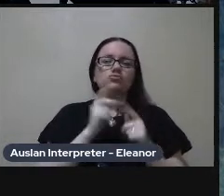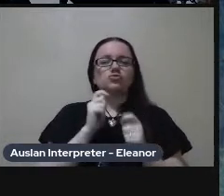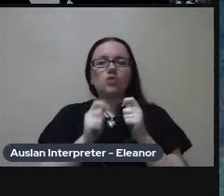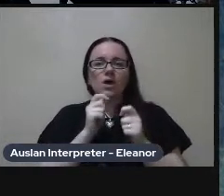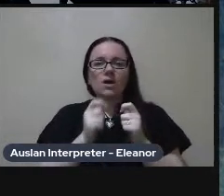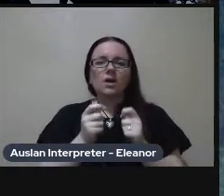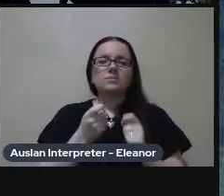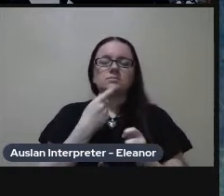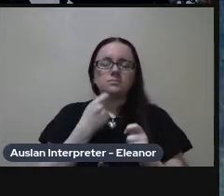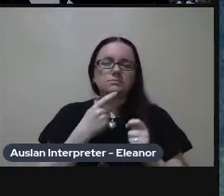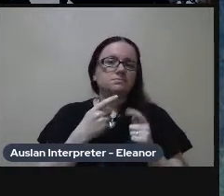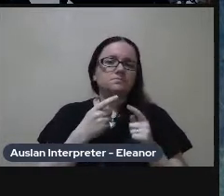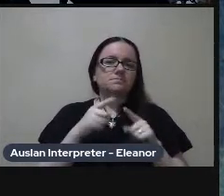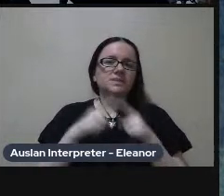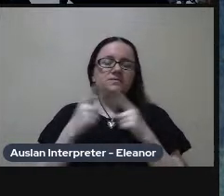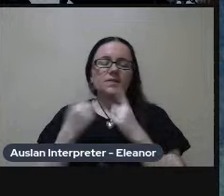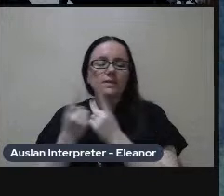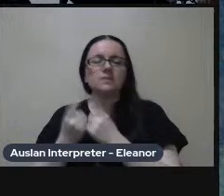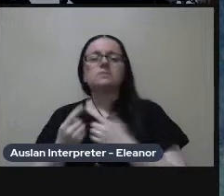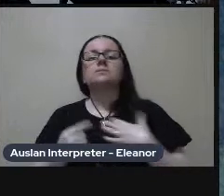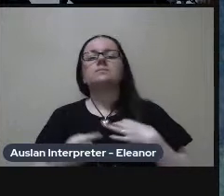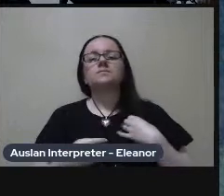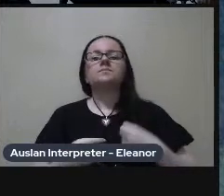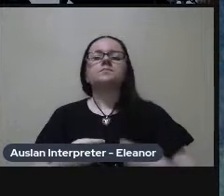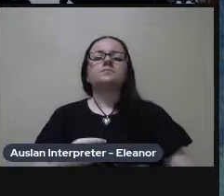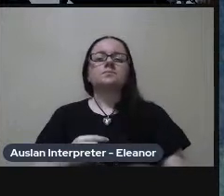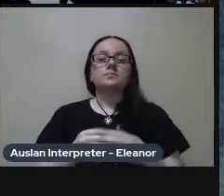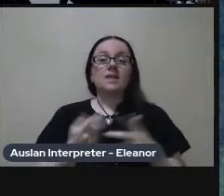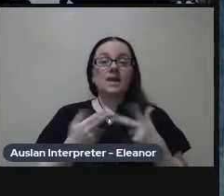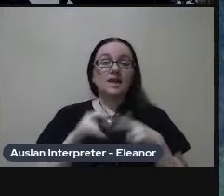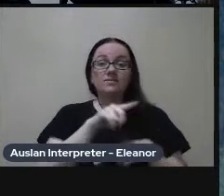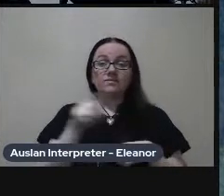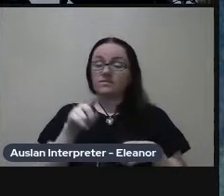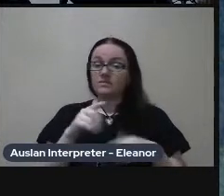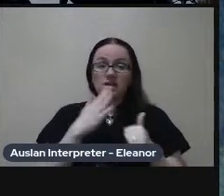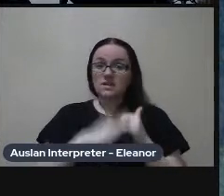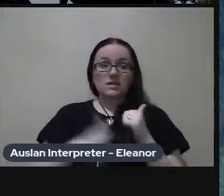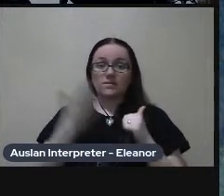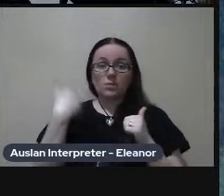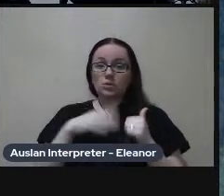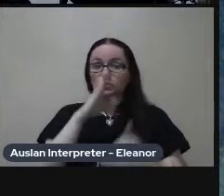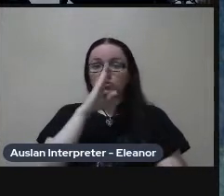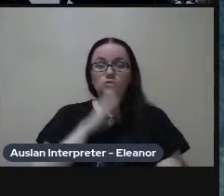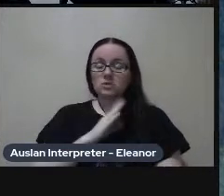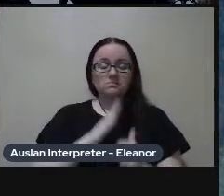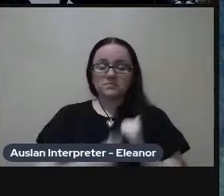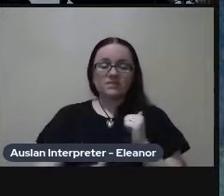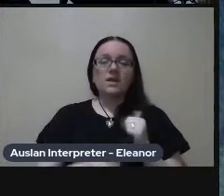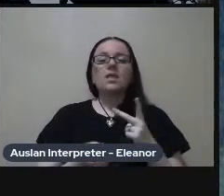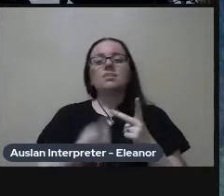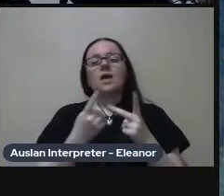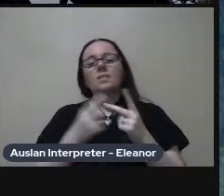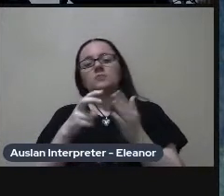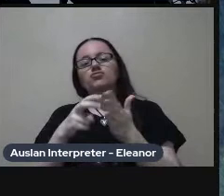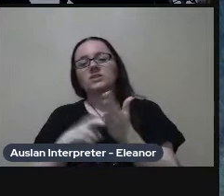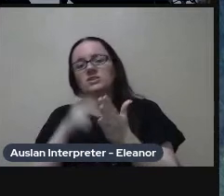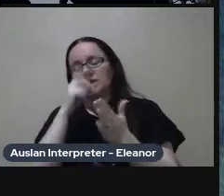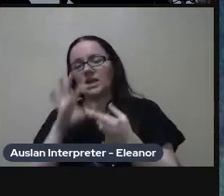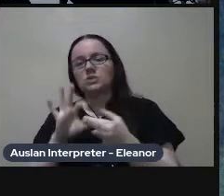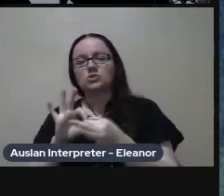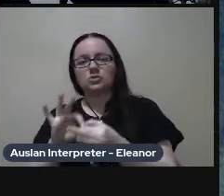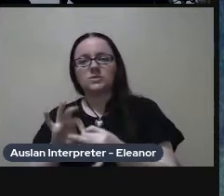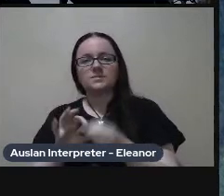it's great to see you. And even if you haven't had a stroke, there's another research register that you can join as well. I'm going to